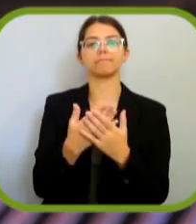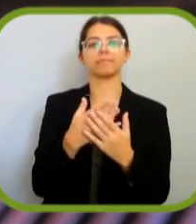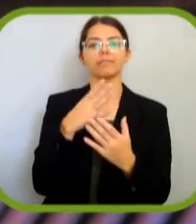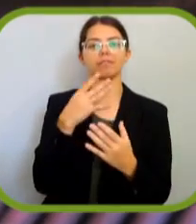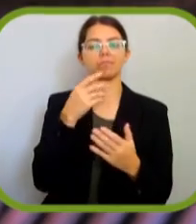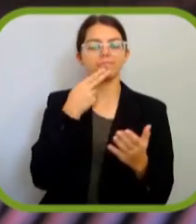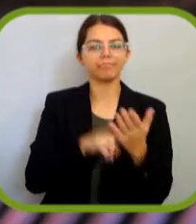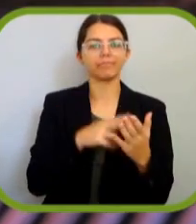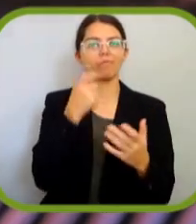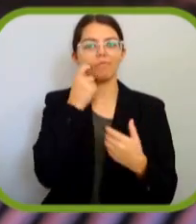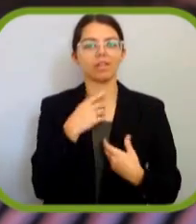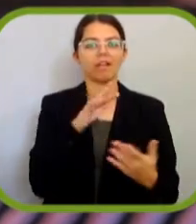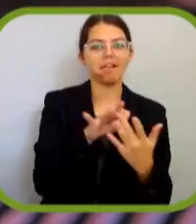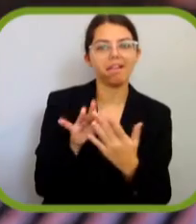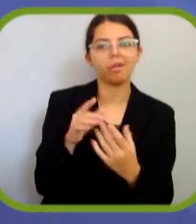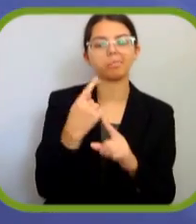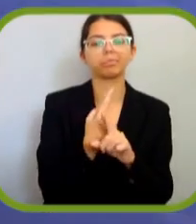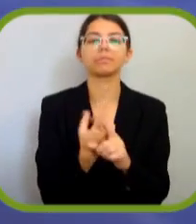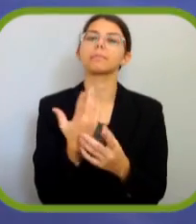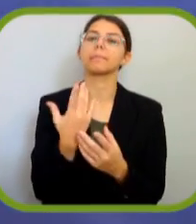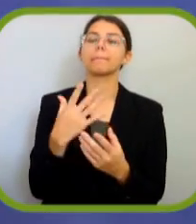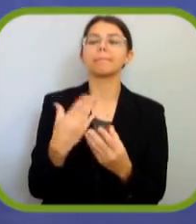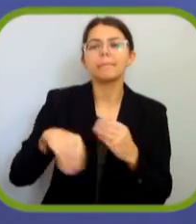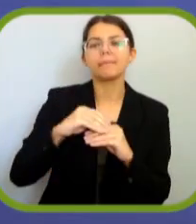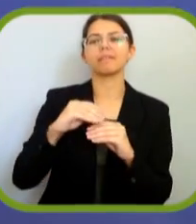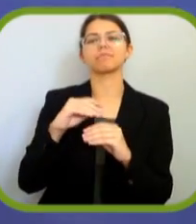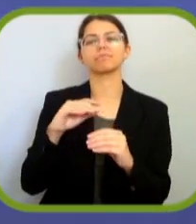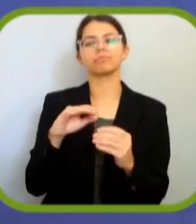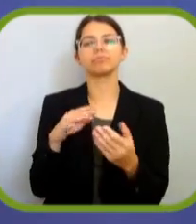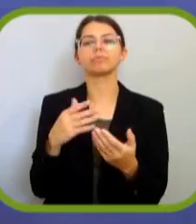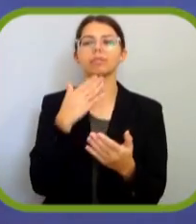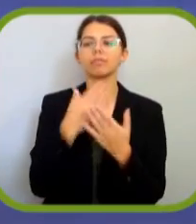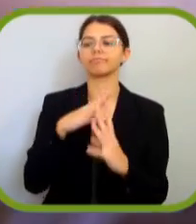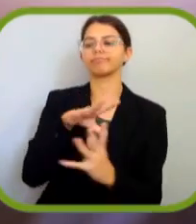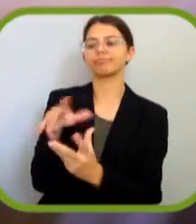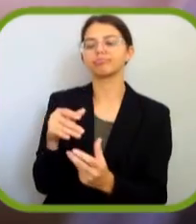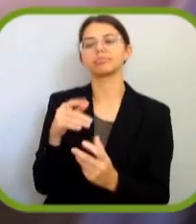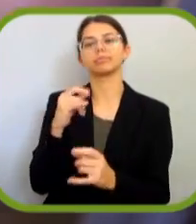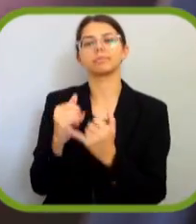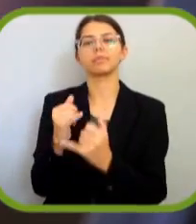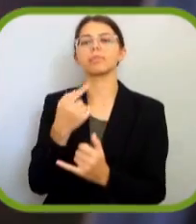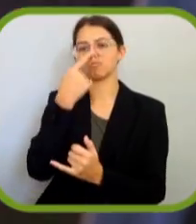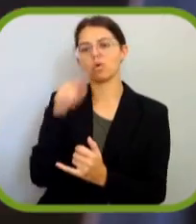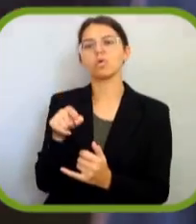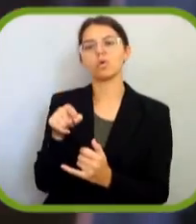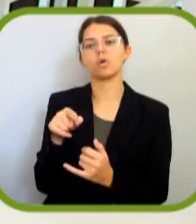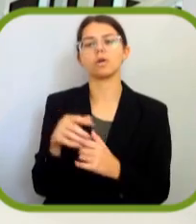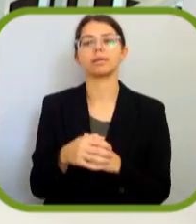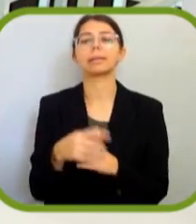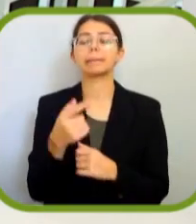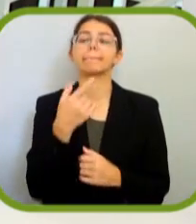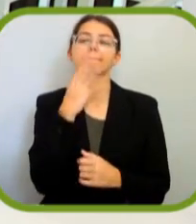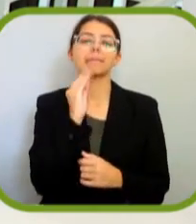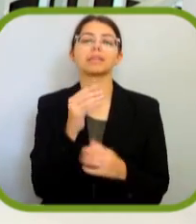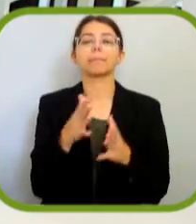life, it will complete it. And they would prefer to be doomed to live in the metaverse and outside. For